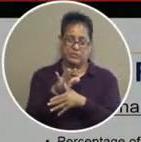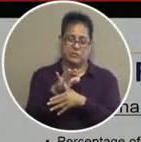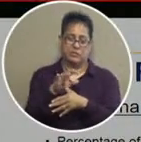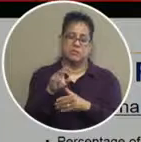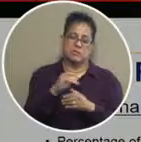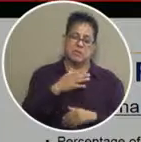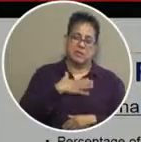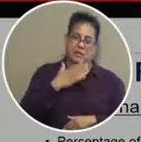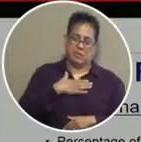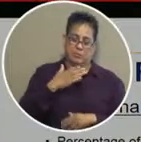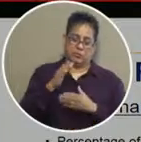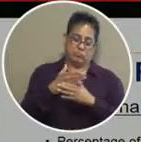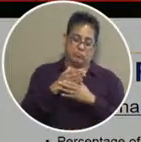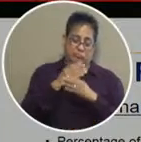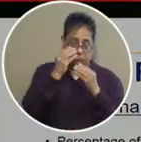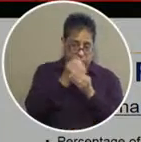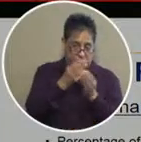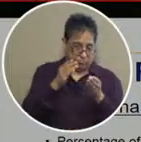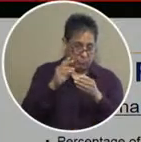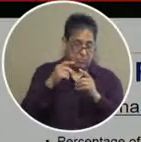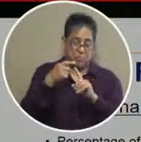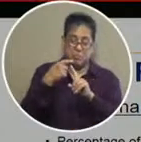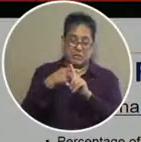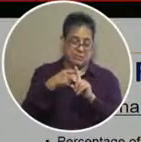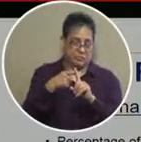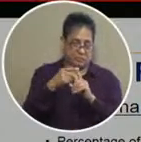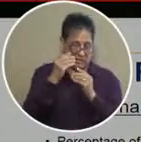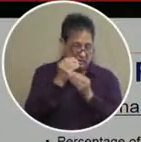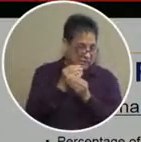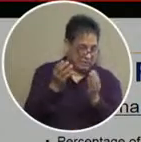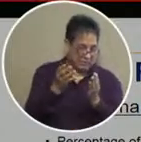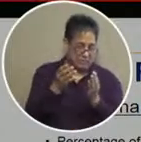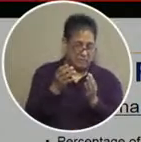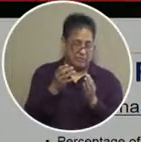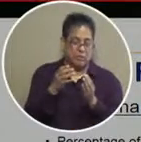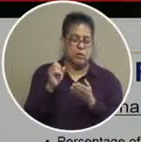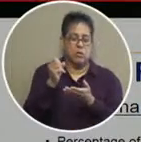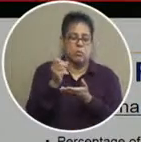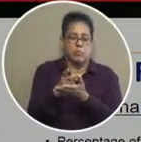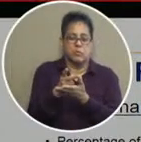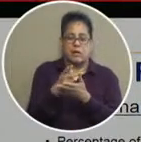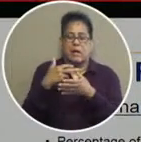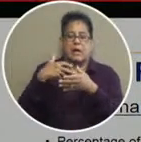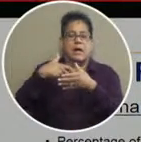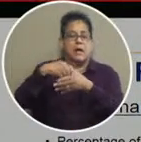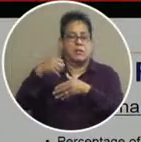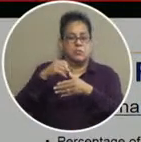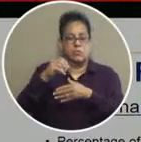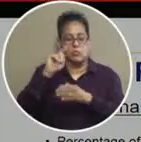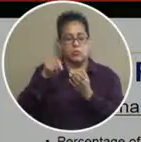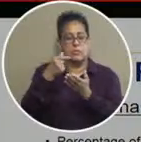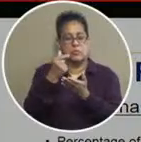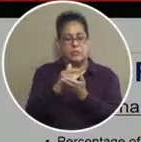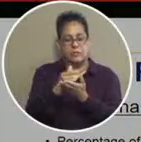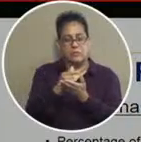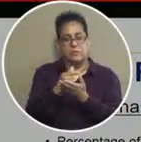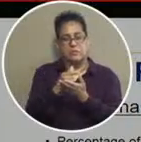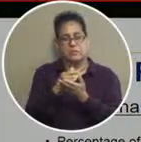very happy to share some positive news that we've actually been able to approve a number of outdoor graduation